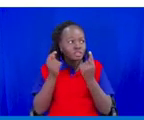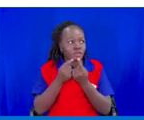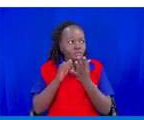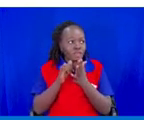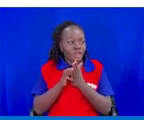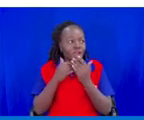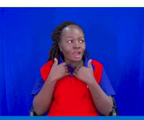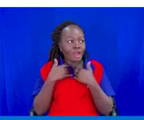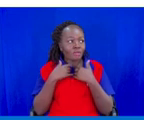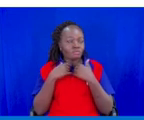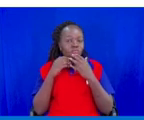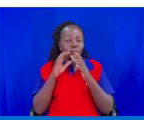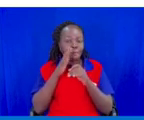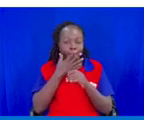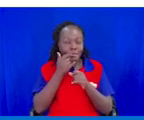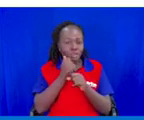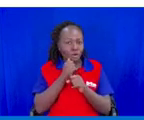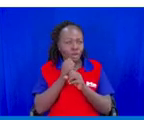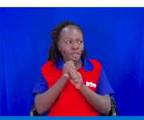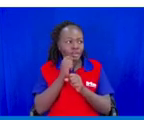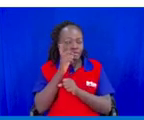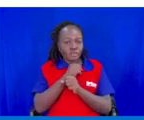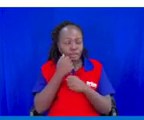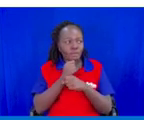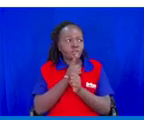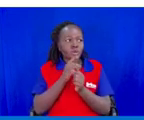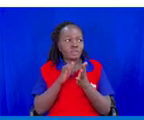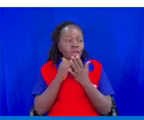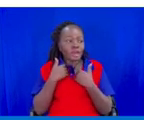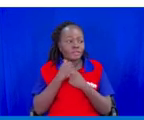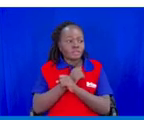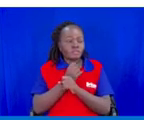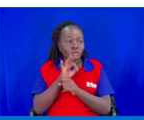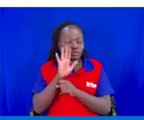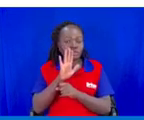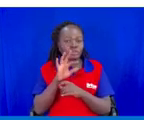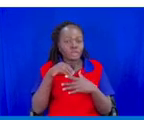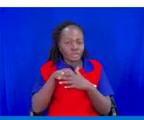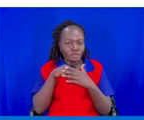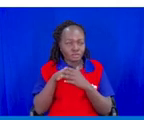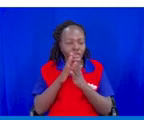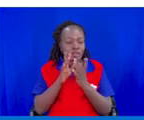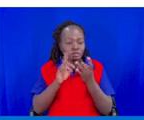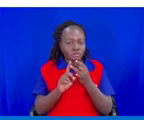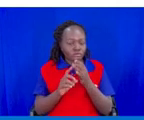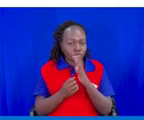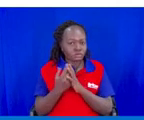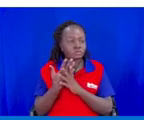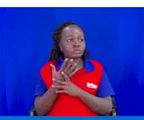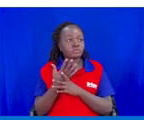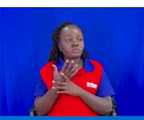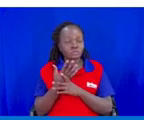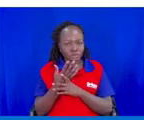who have done a lot of work from the point of ensuring, number one, the safety of your investments, and secondly, the growth from the point of view